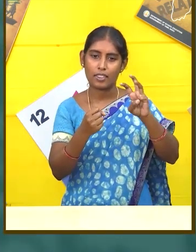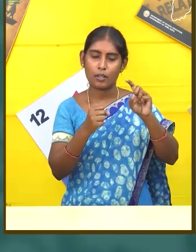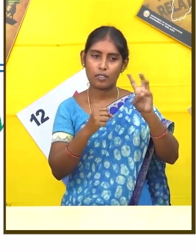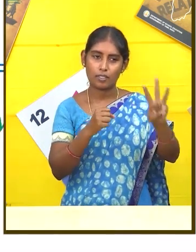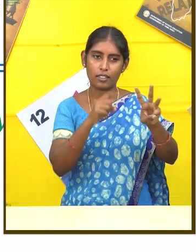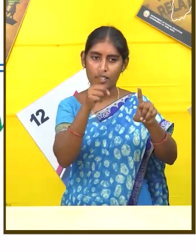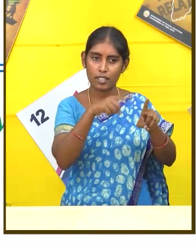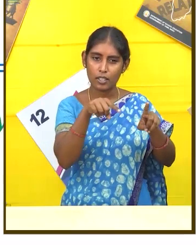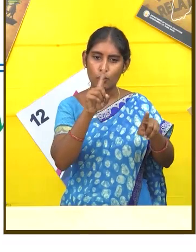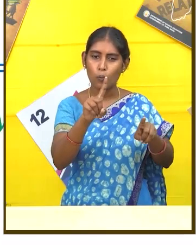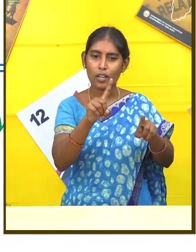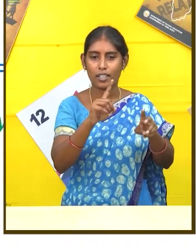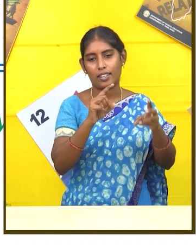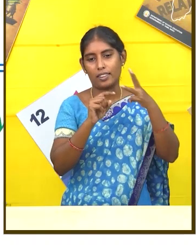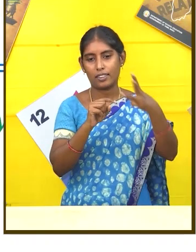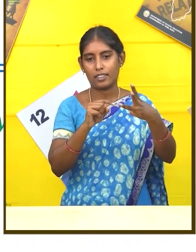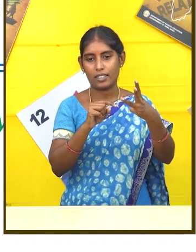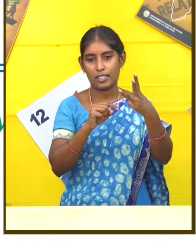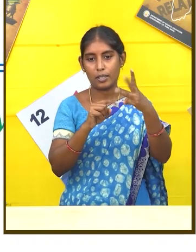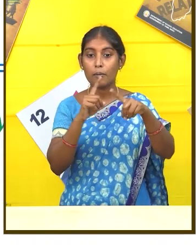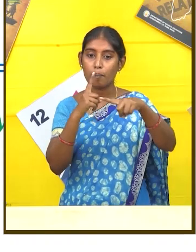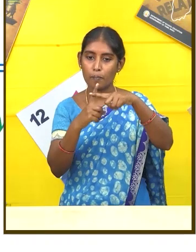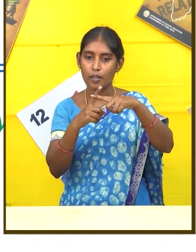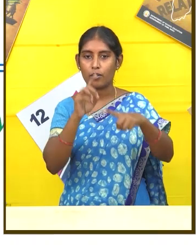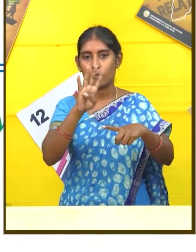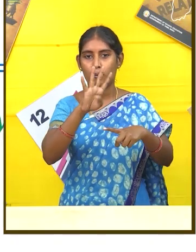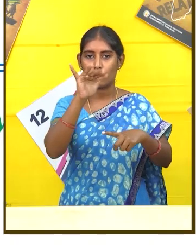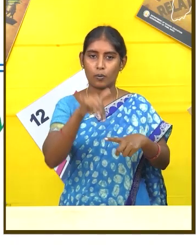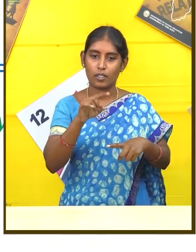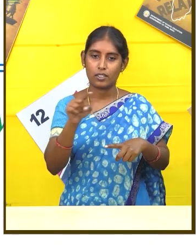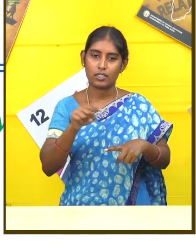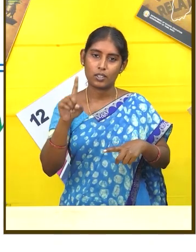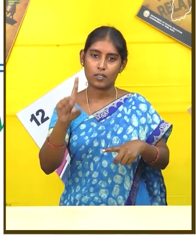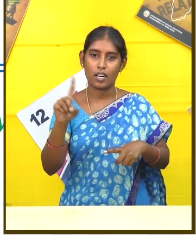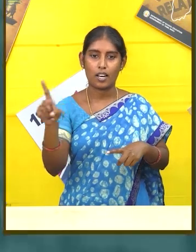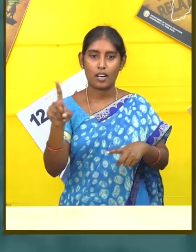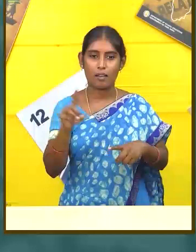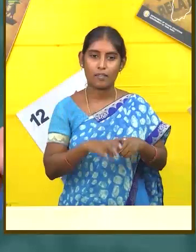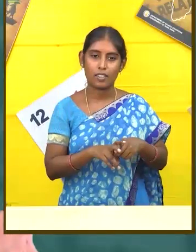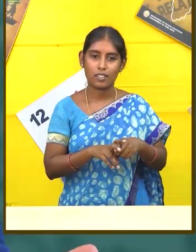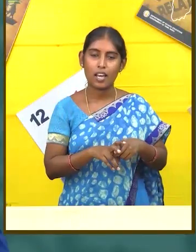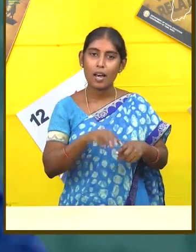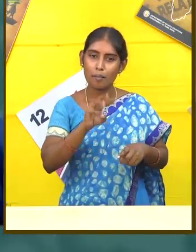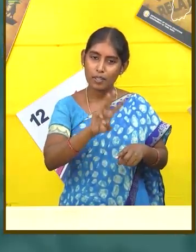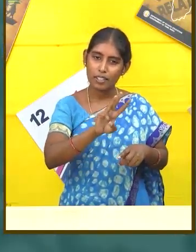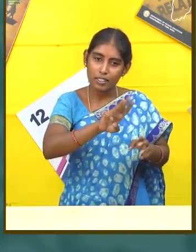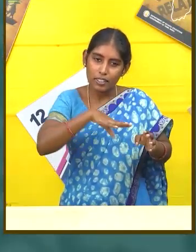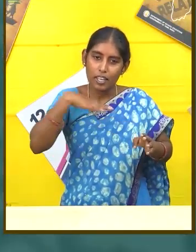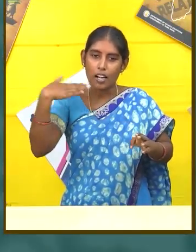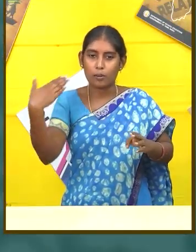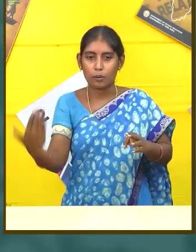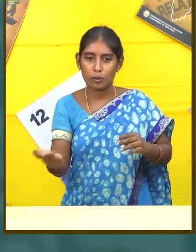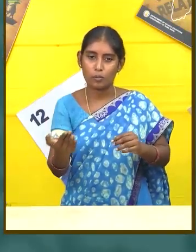do? That 3 into 1 become 3. So, 3 plus 4y equal to 11. Now, let us take the 3 to the right